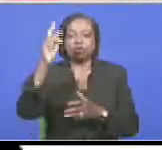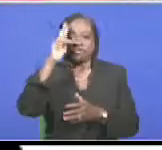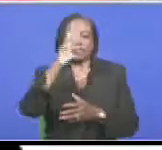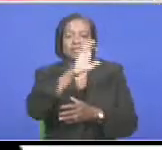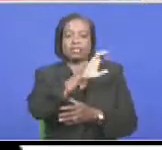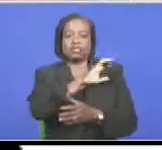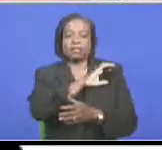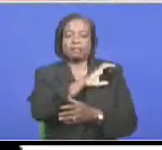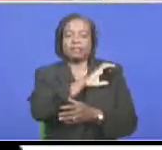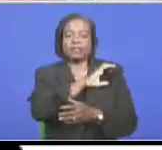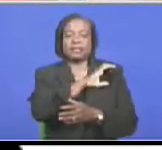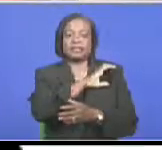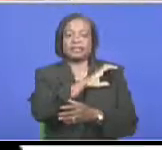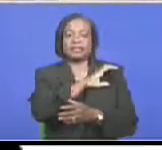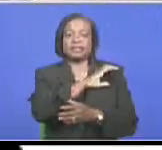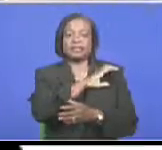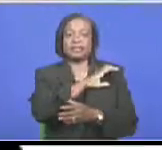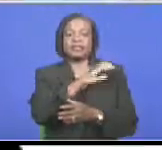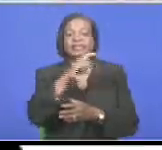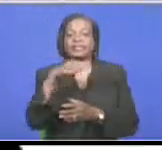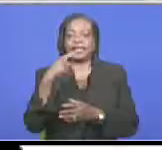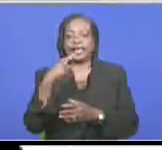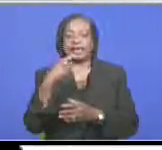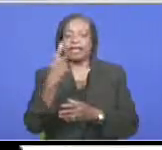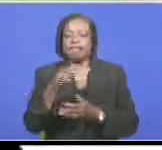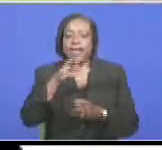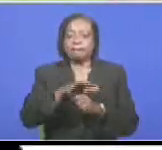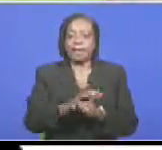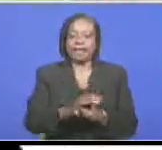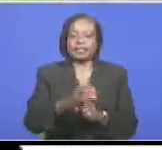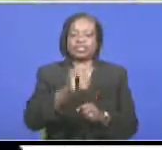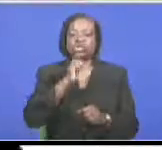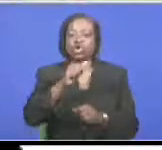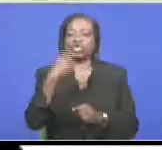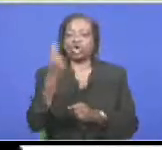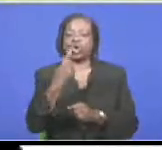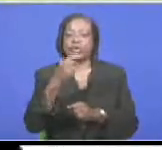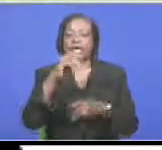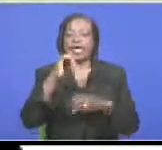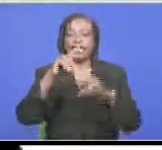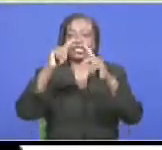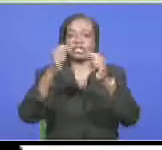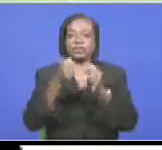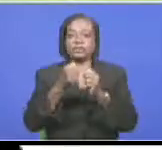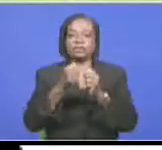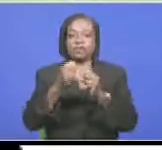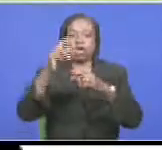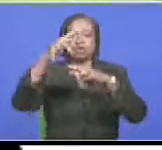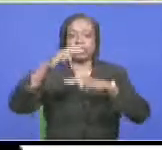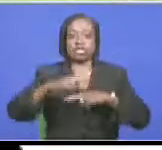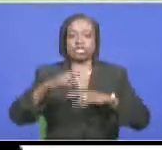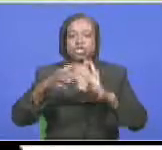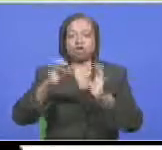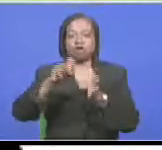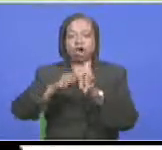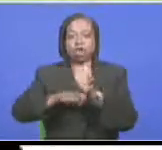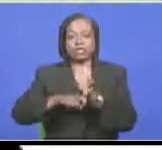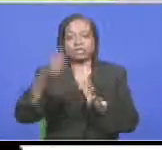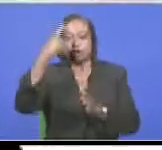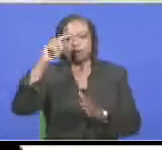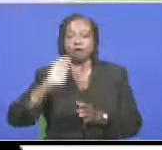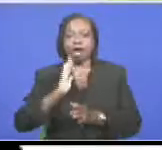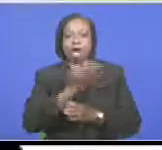also had these words for the youngsters and their parents. The impact is not only on in terms of the reduction of cost for